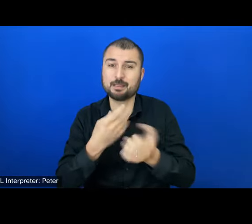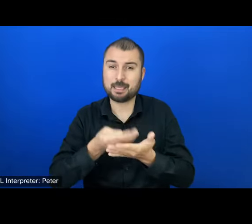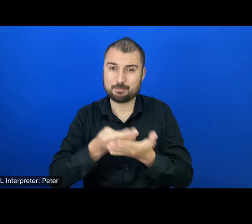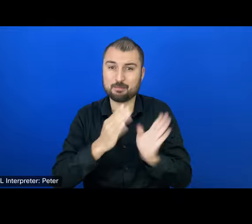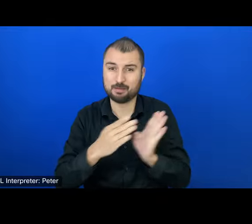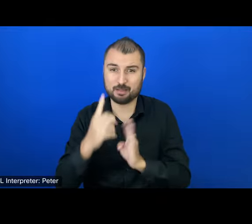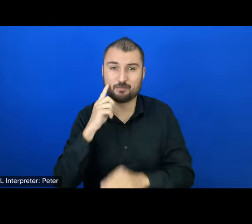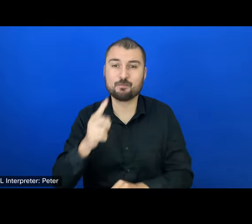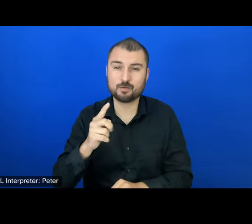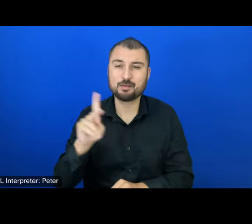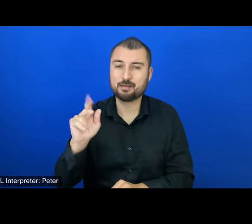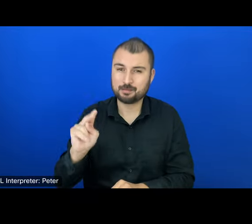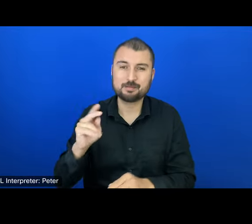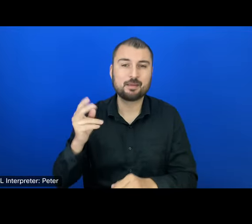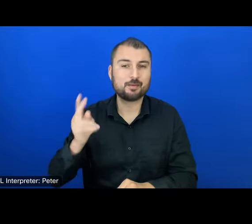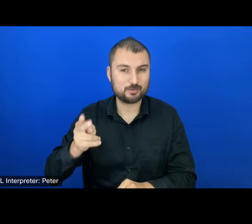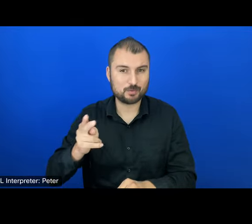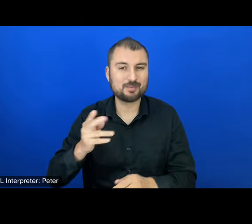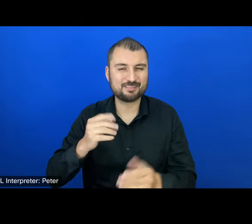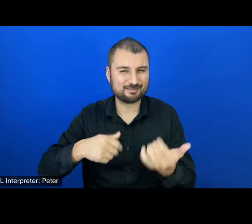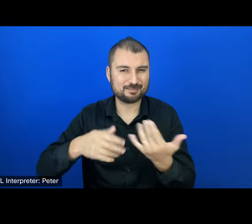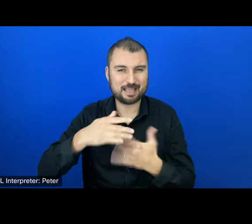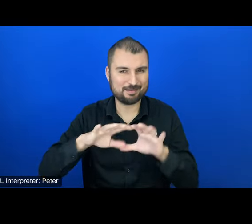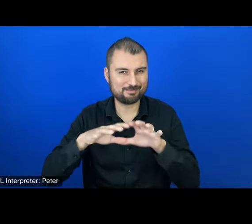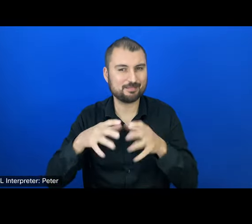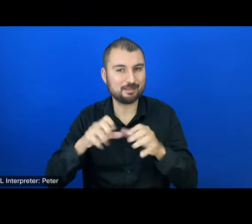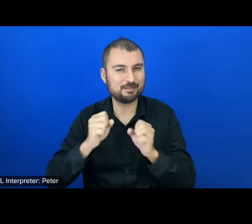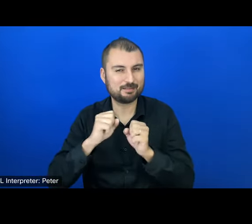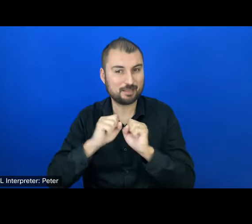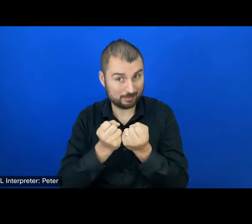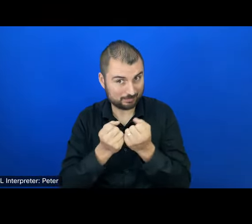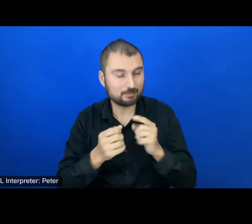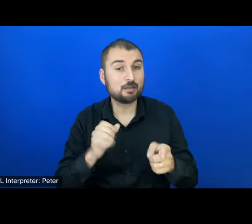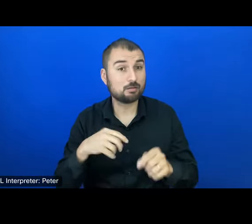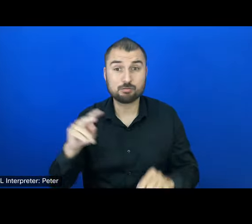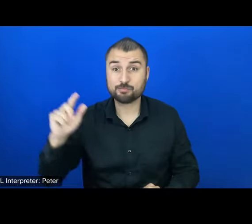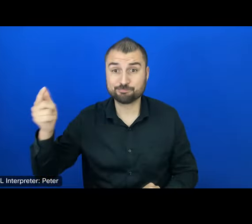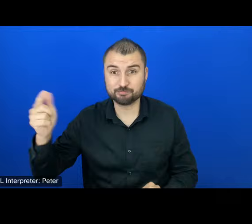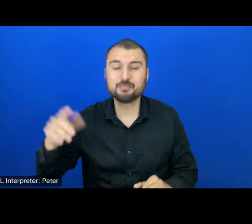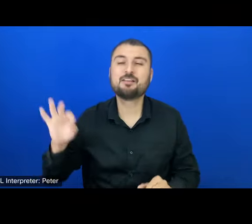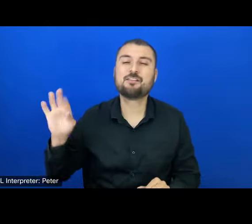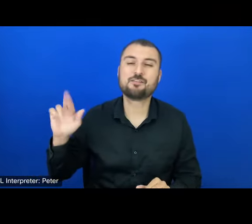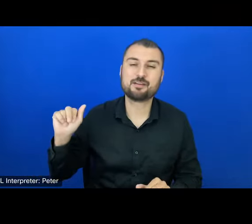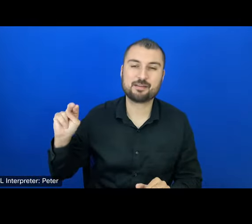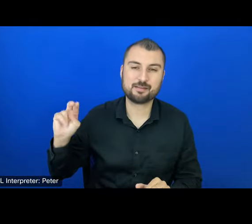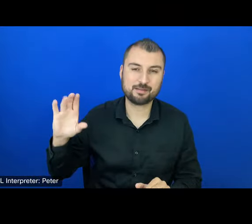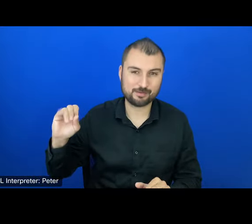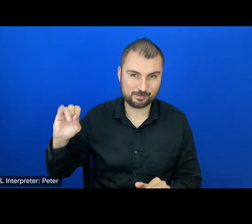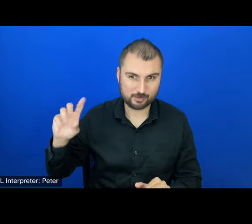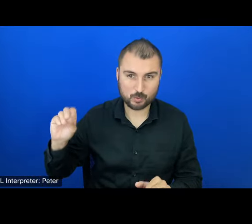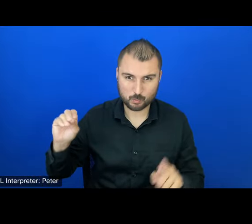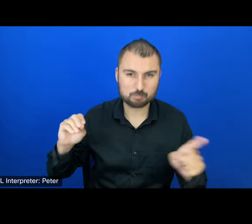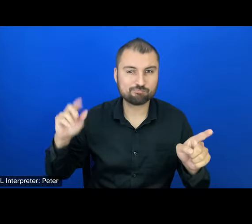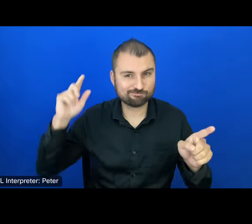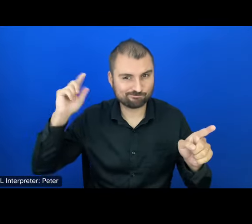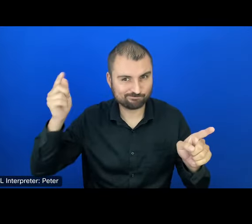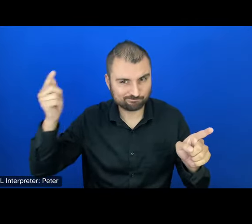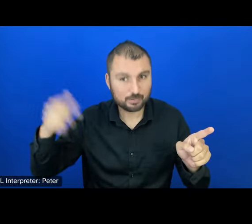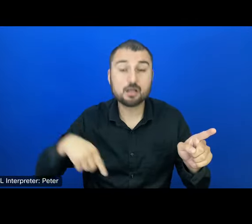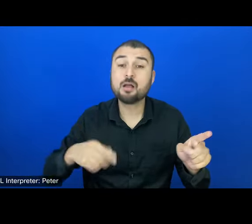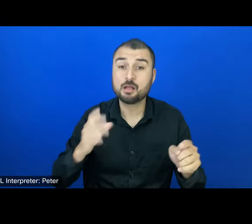Historical Society. Do I have a second? Senator Francisco will second. All right. Committee, you've heard the